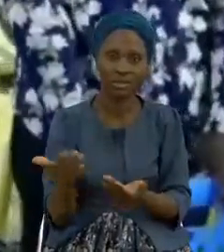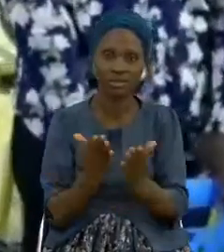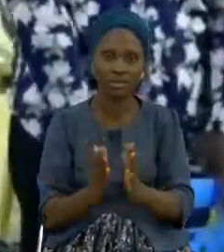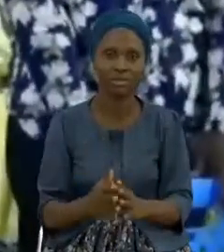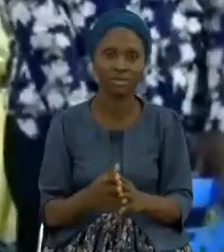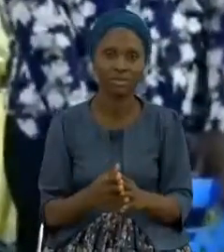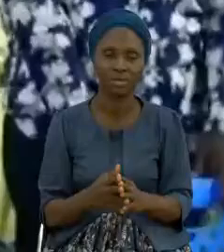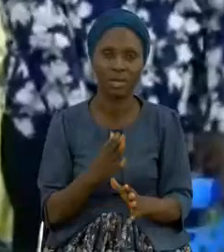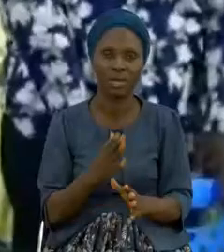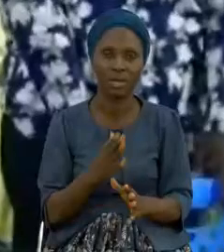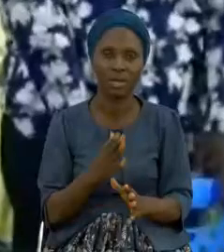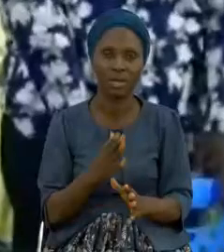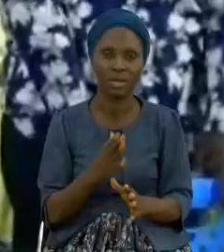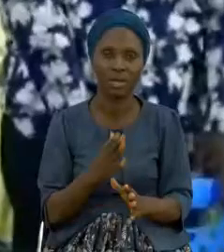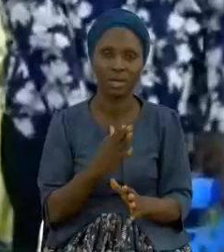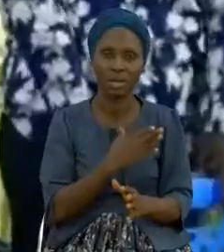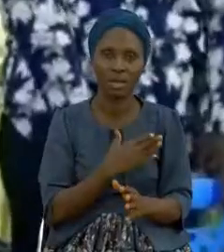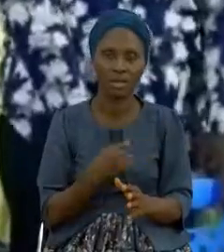exalted him,